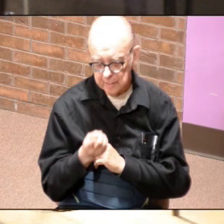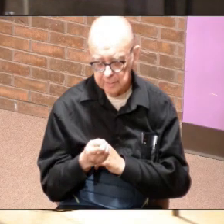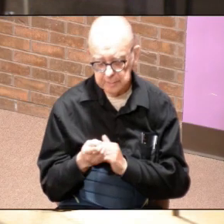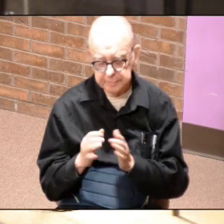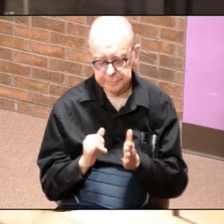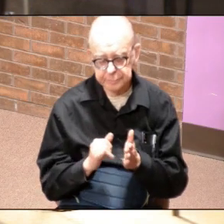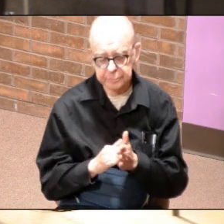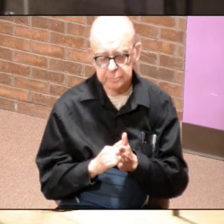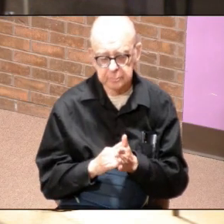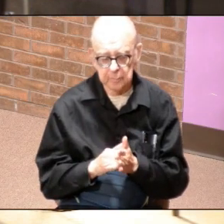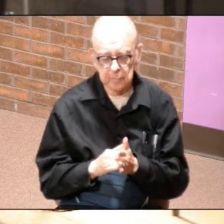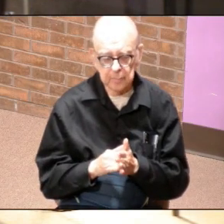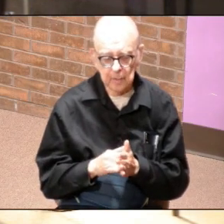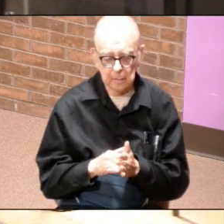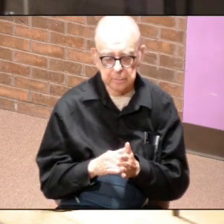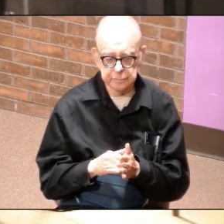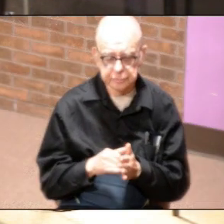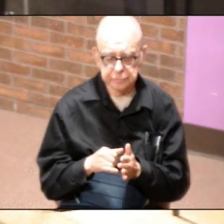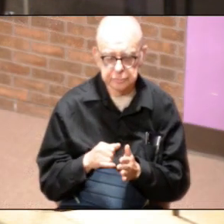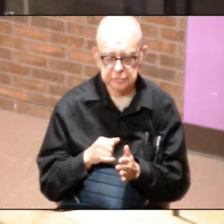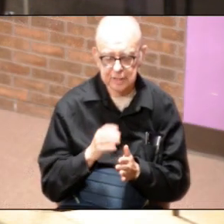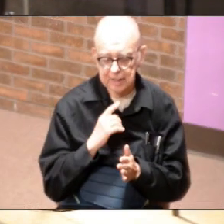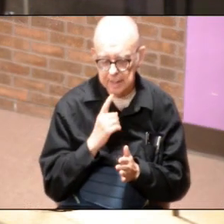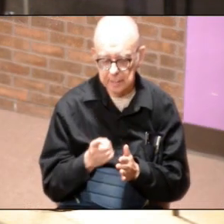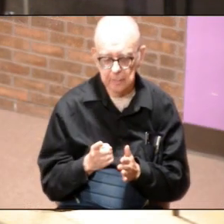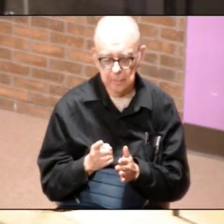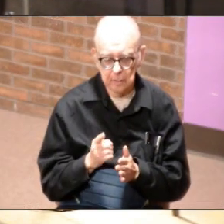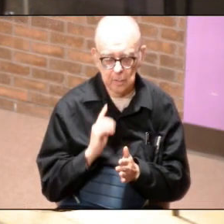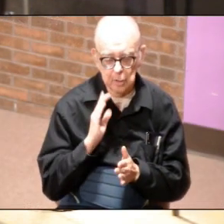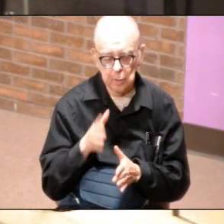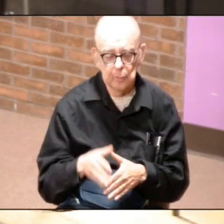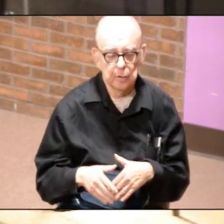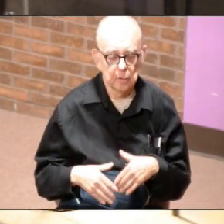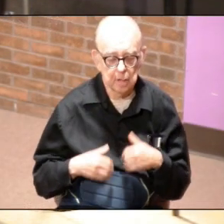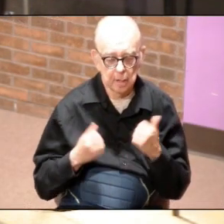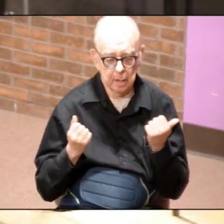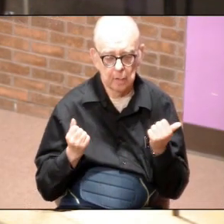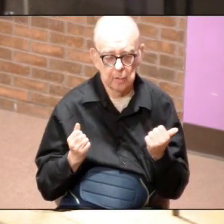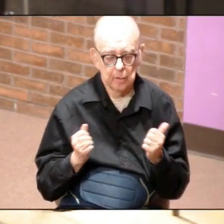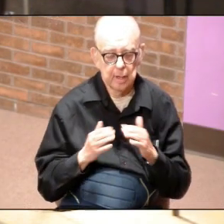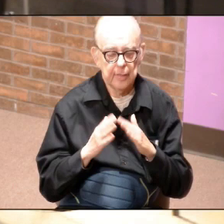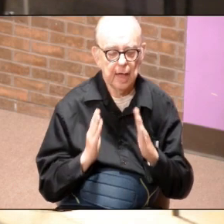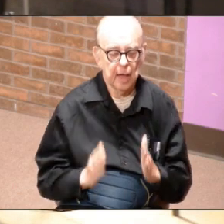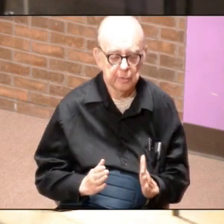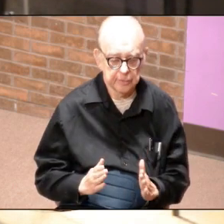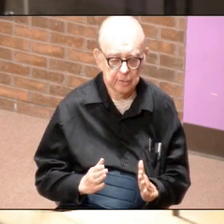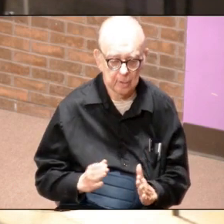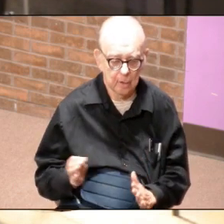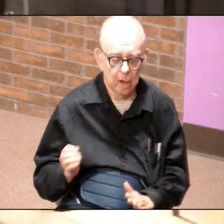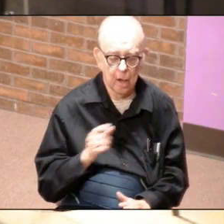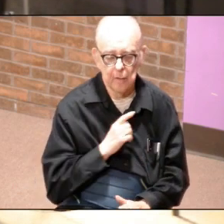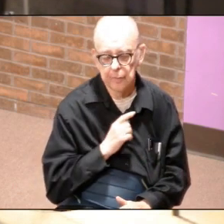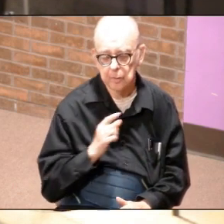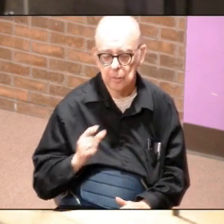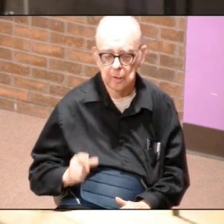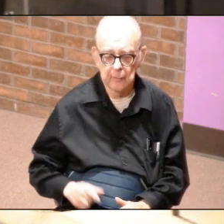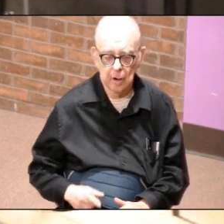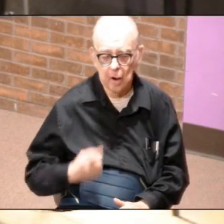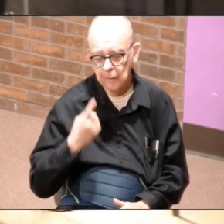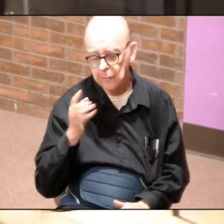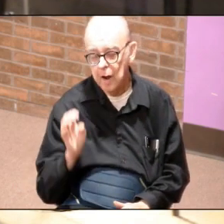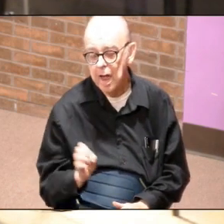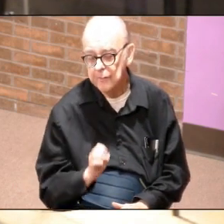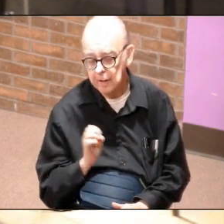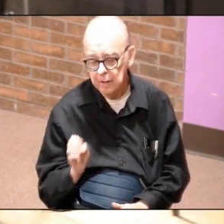is this. He says, you're going to dwell in the house of the Lord